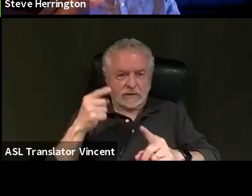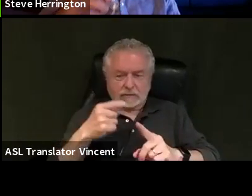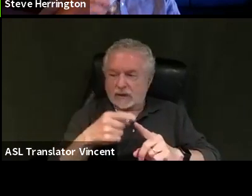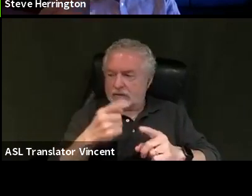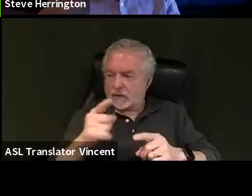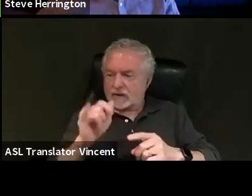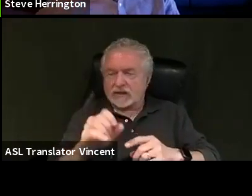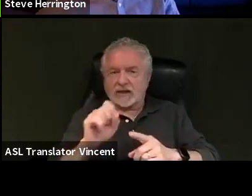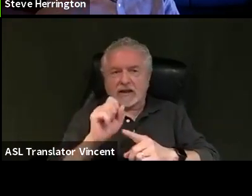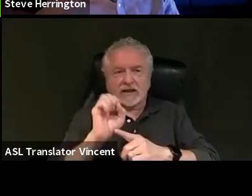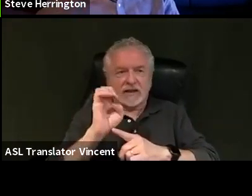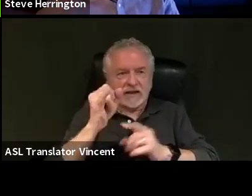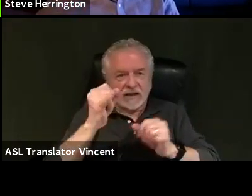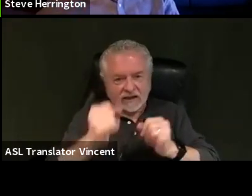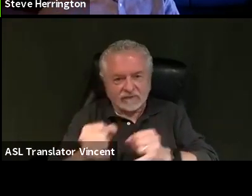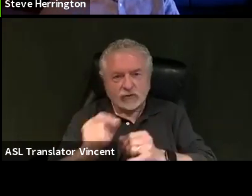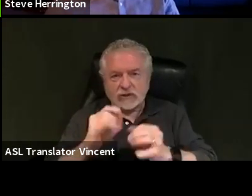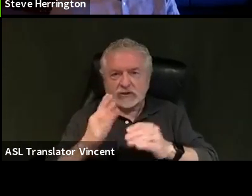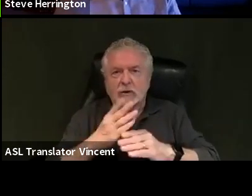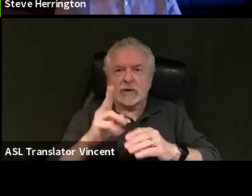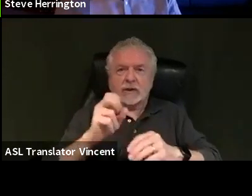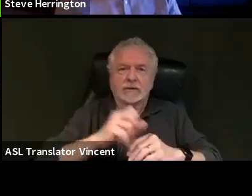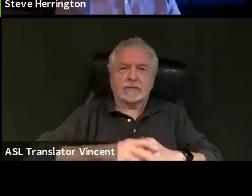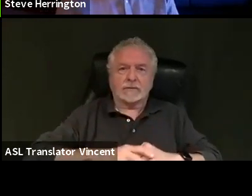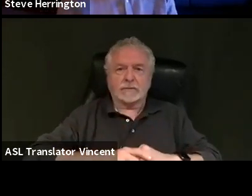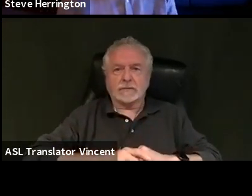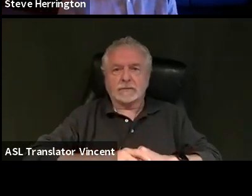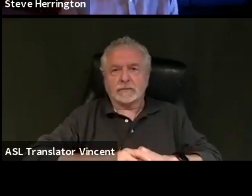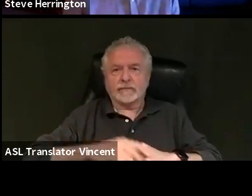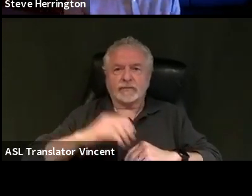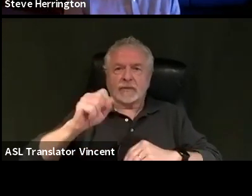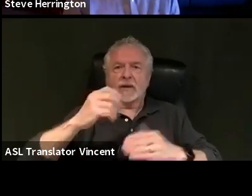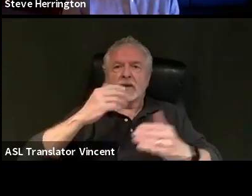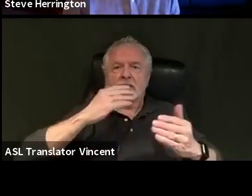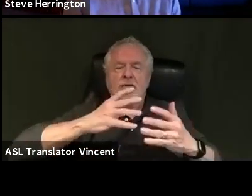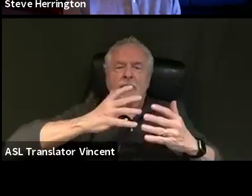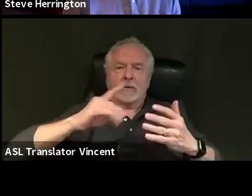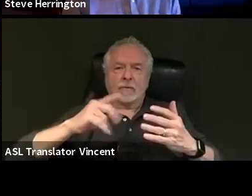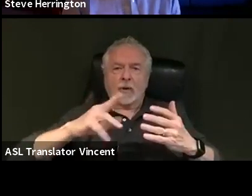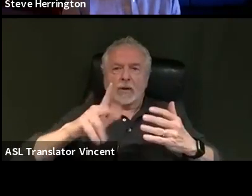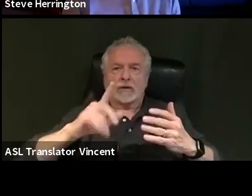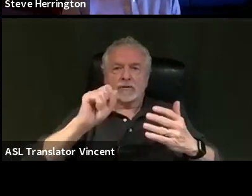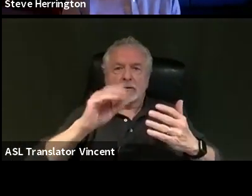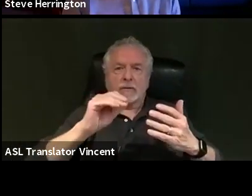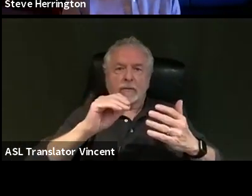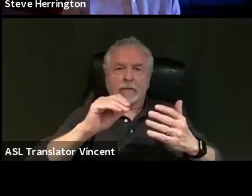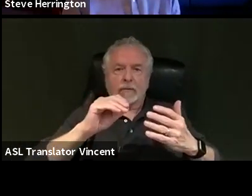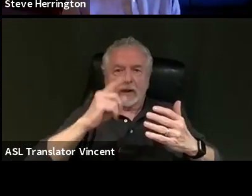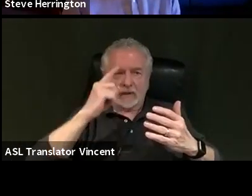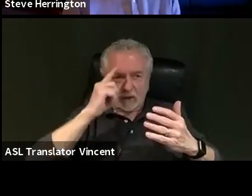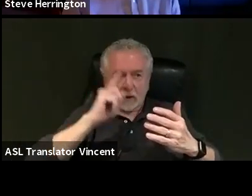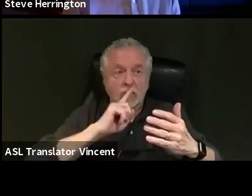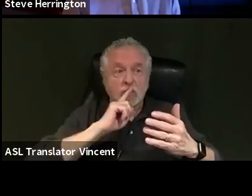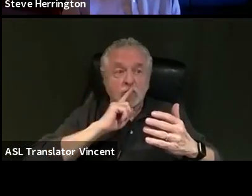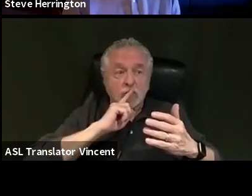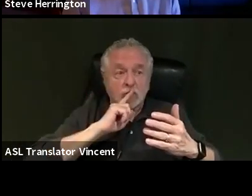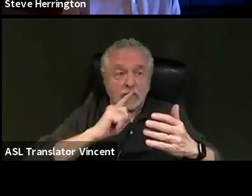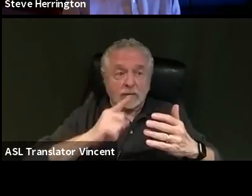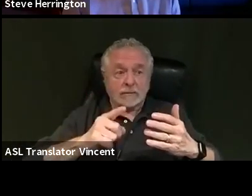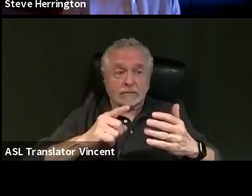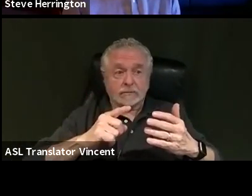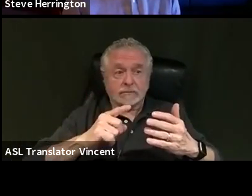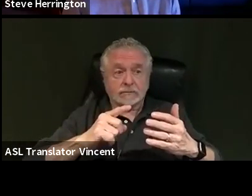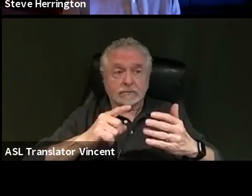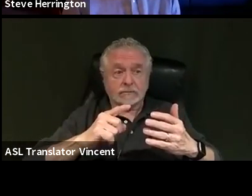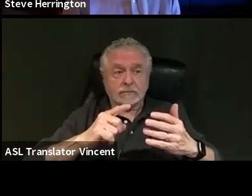circumstances about that individual that maybe you could share with us. Yeah, thank you so much, Paul. So I think really